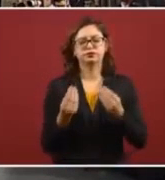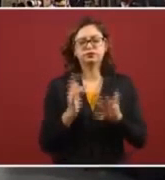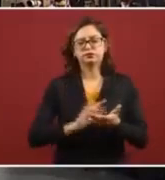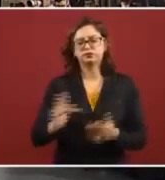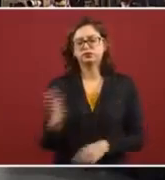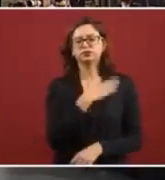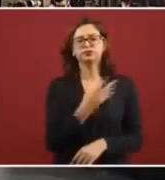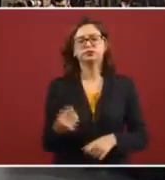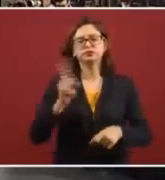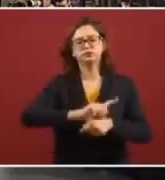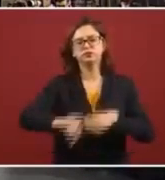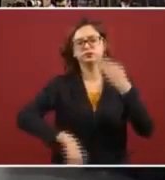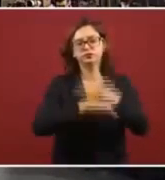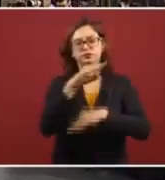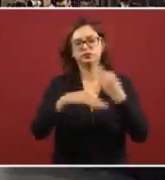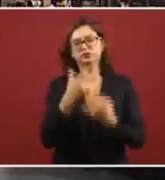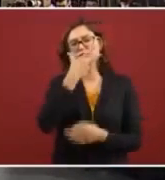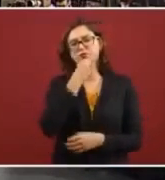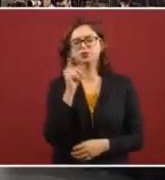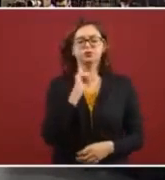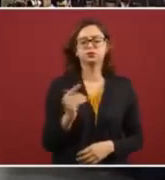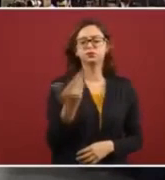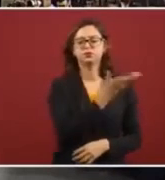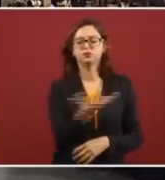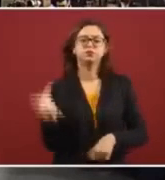So hello everyone.